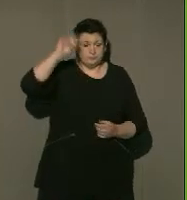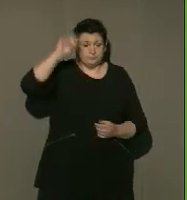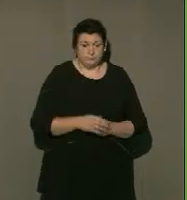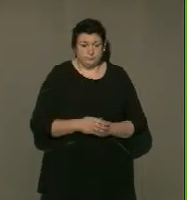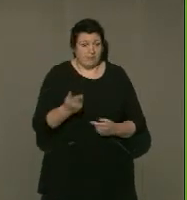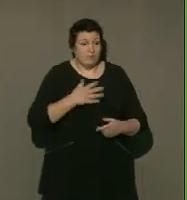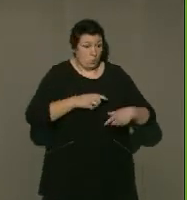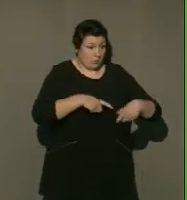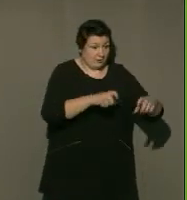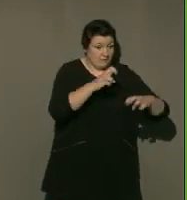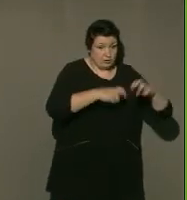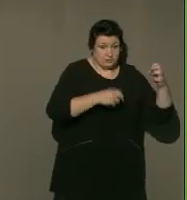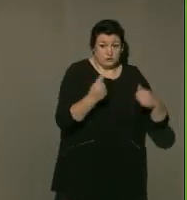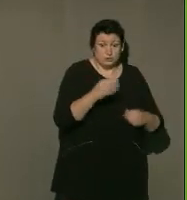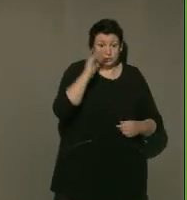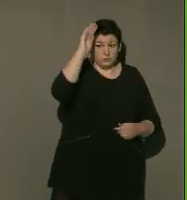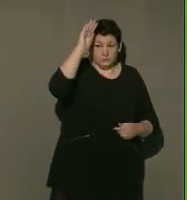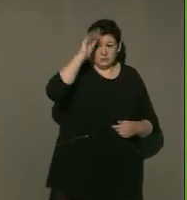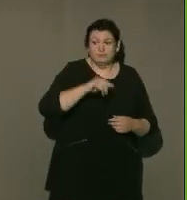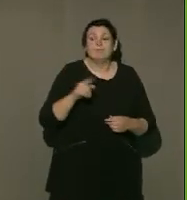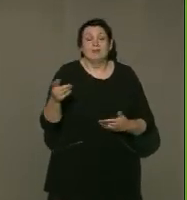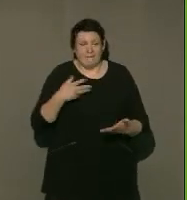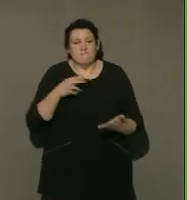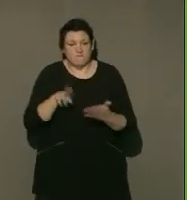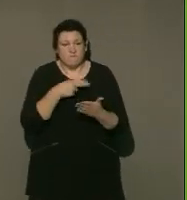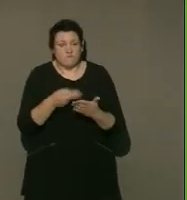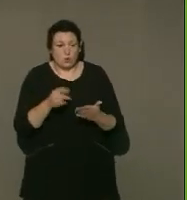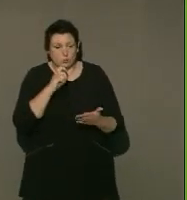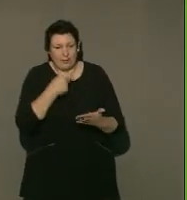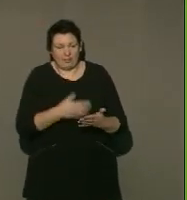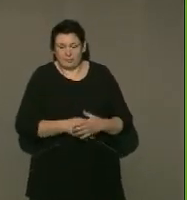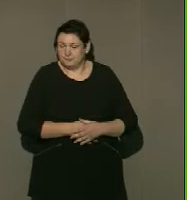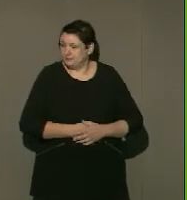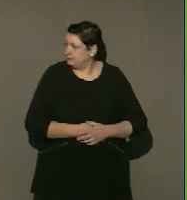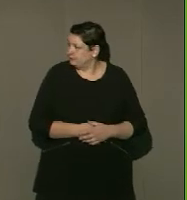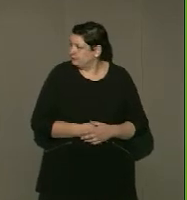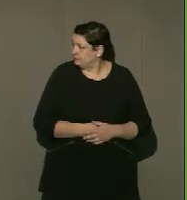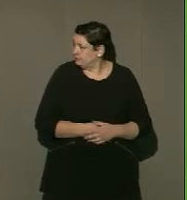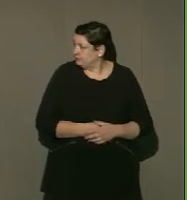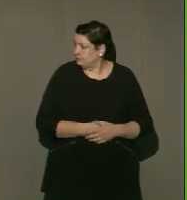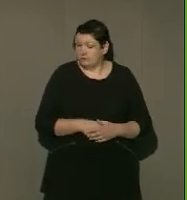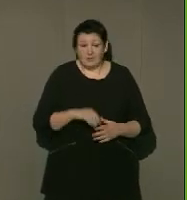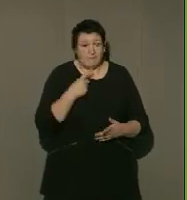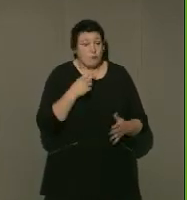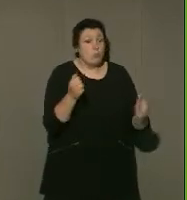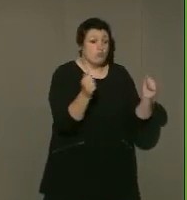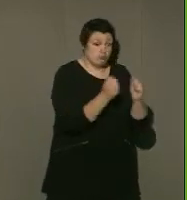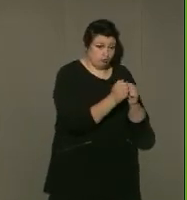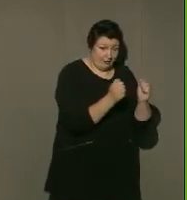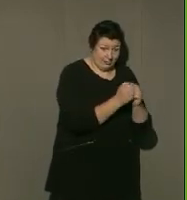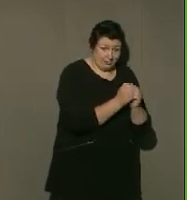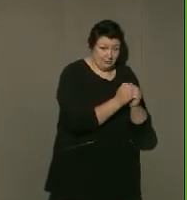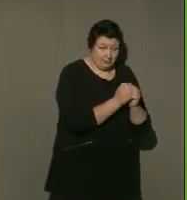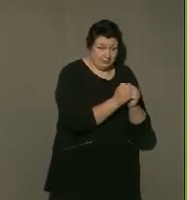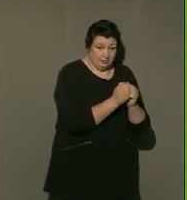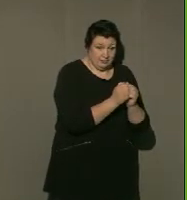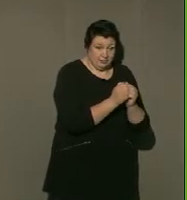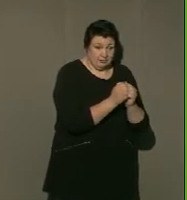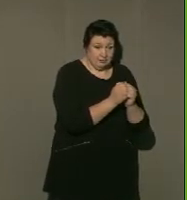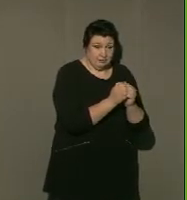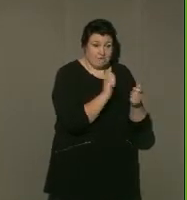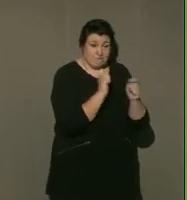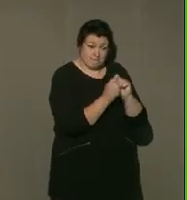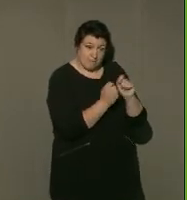to continue the discussion, we'll move to a vote. So those in favour of the